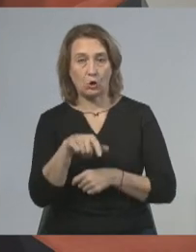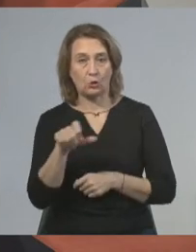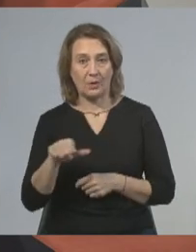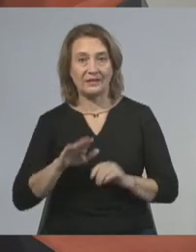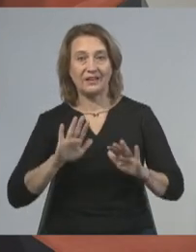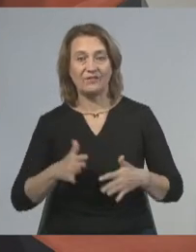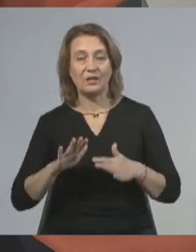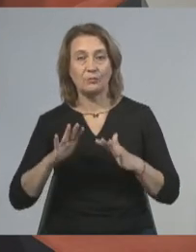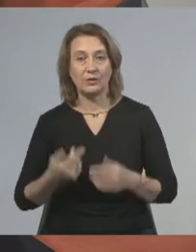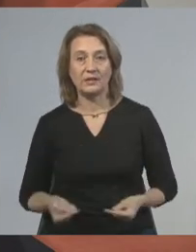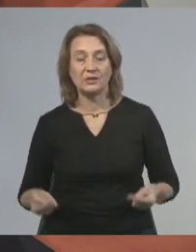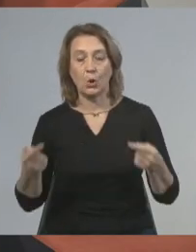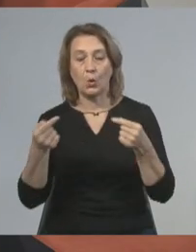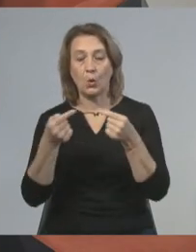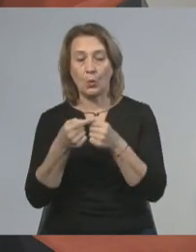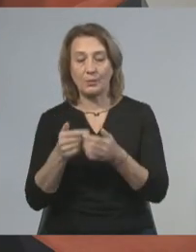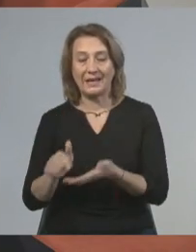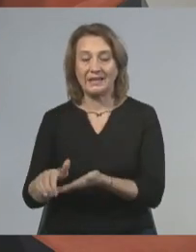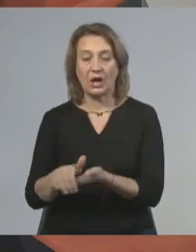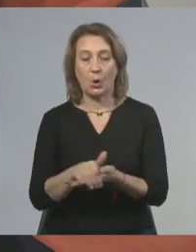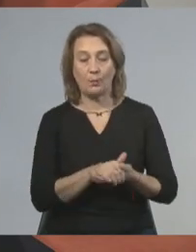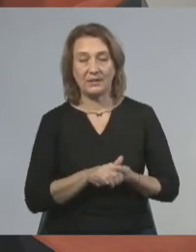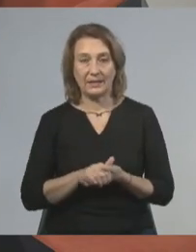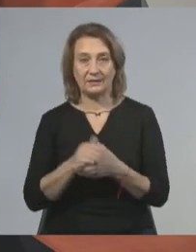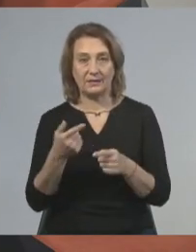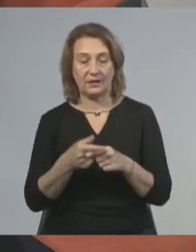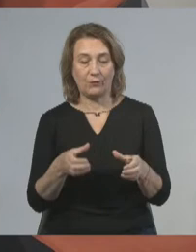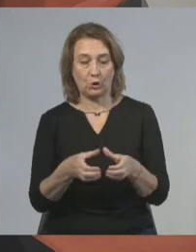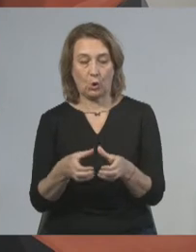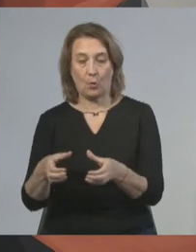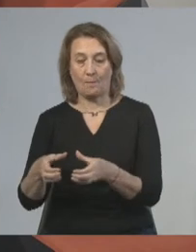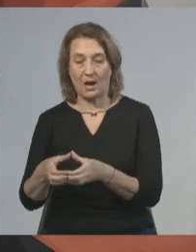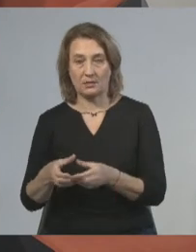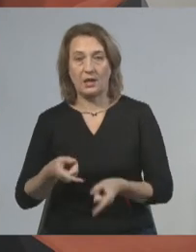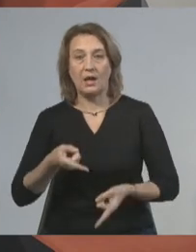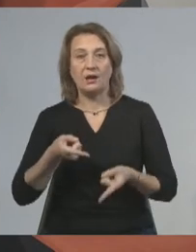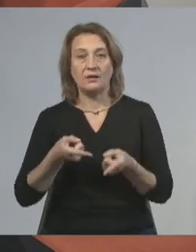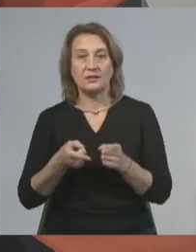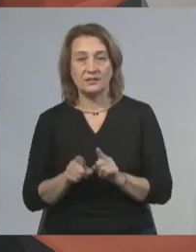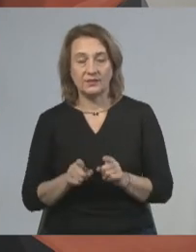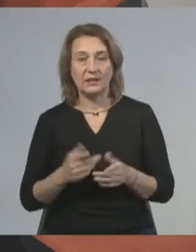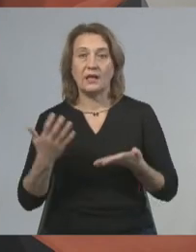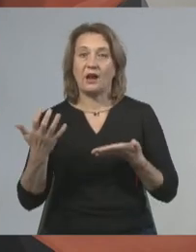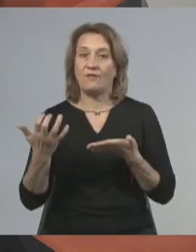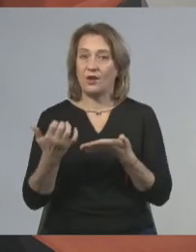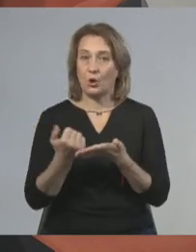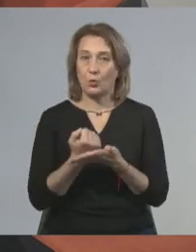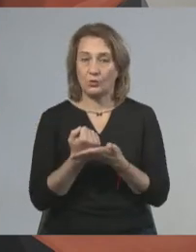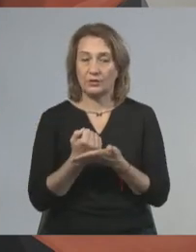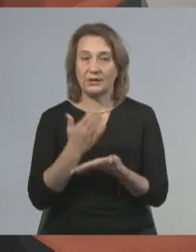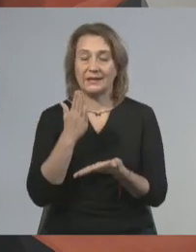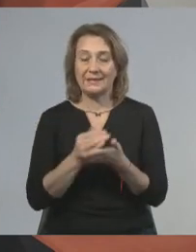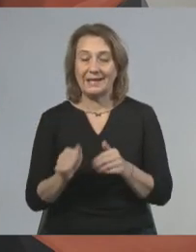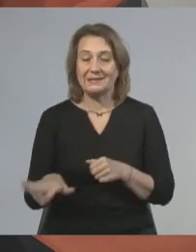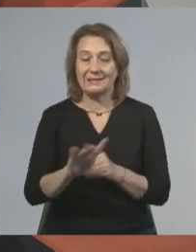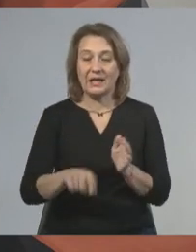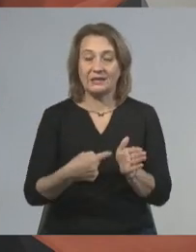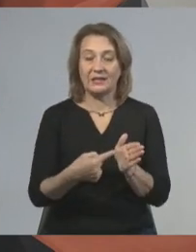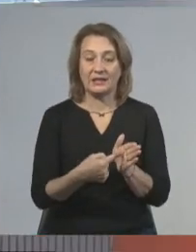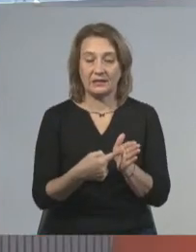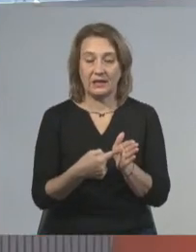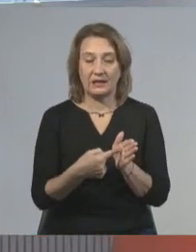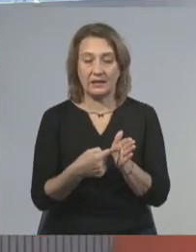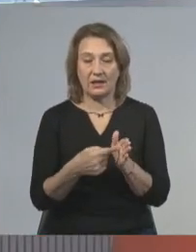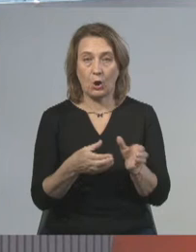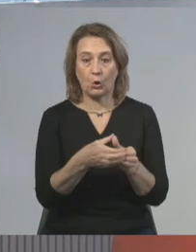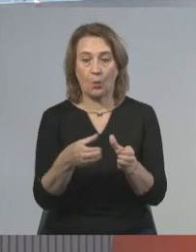questions because some of the uh amalgamated communities were united so it looks like